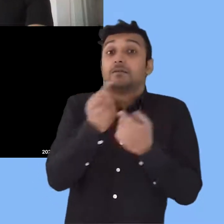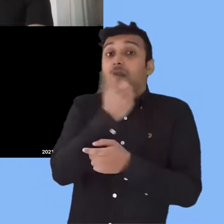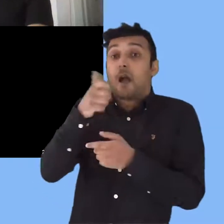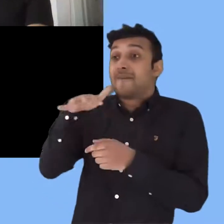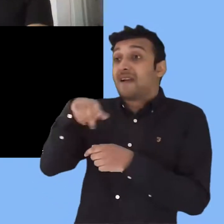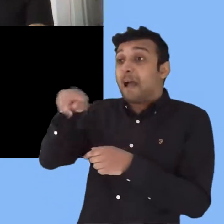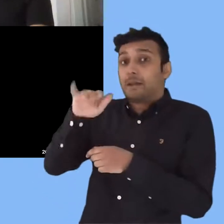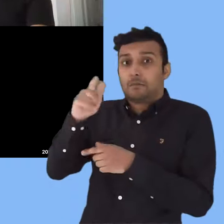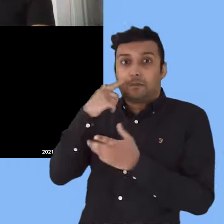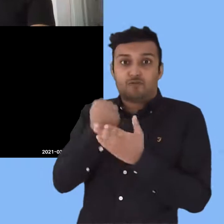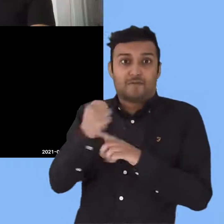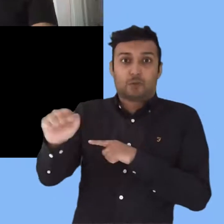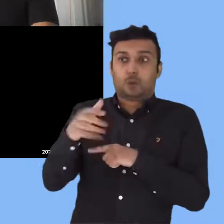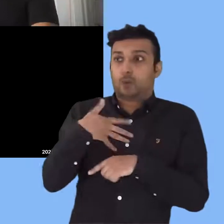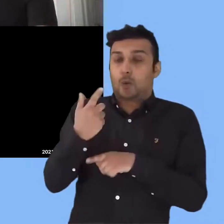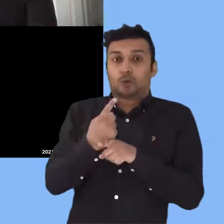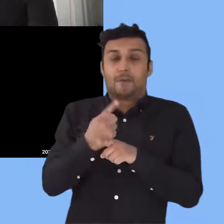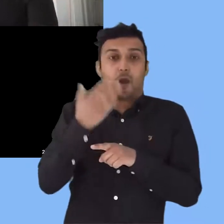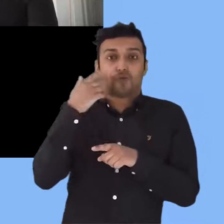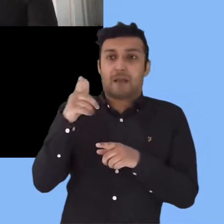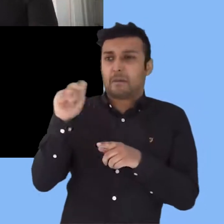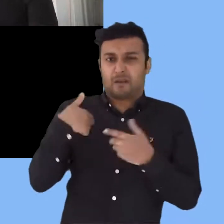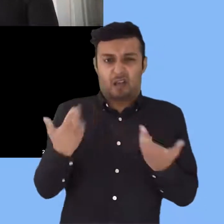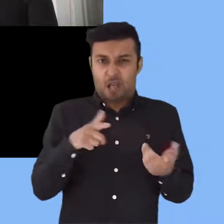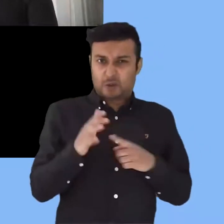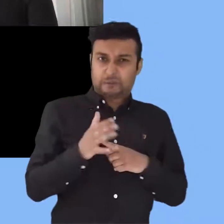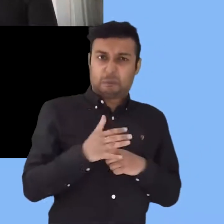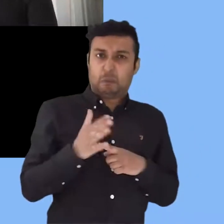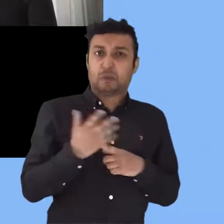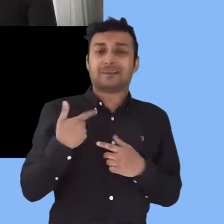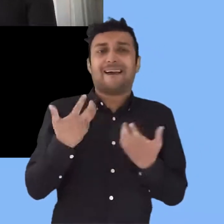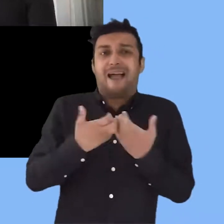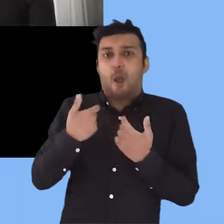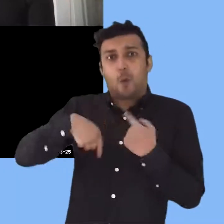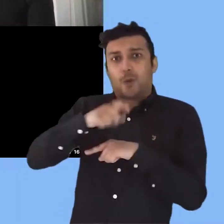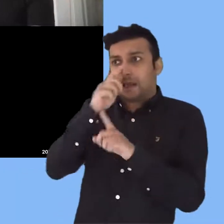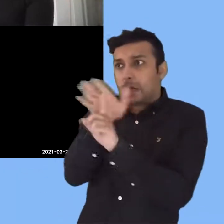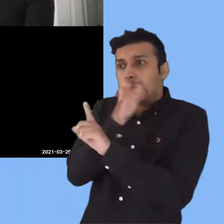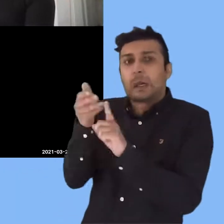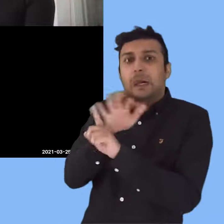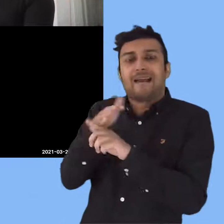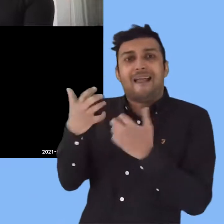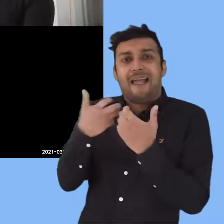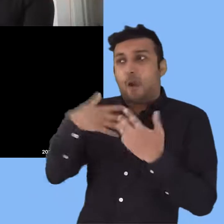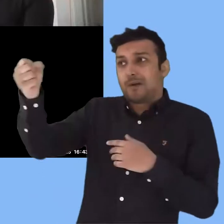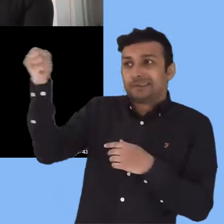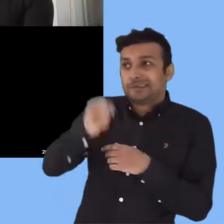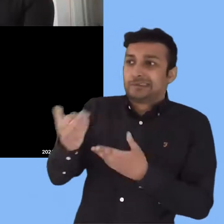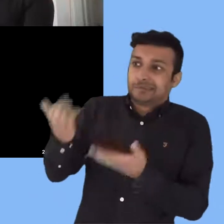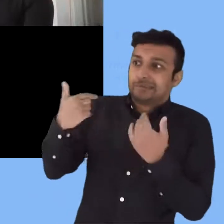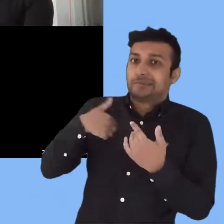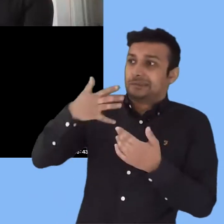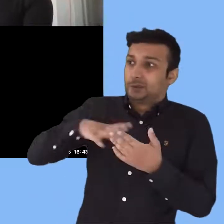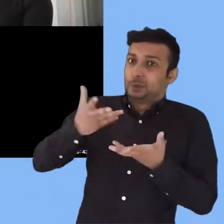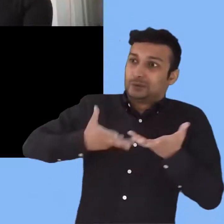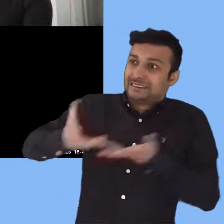not see that it's important for the early years, how do we get them to engage in these uncomfortable conversations that